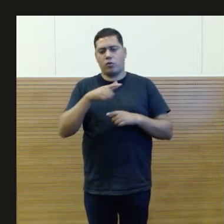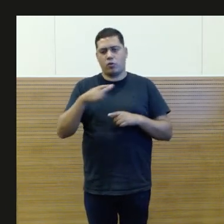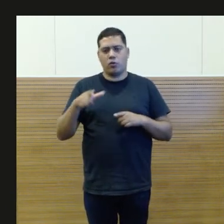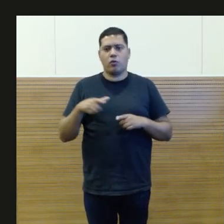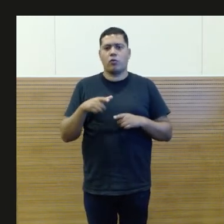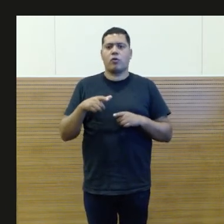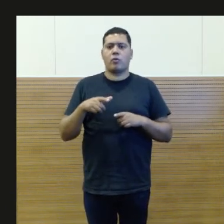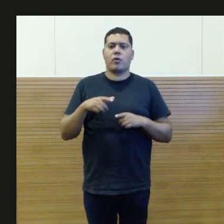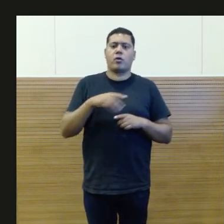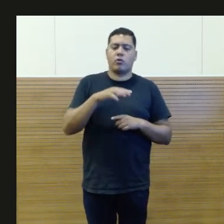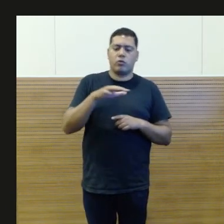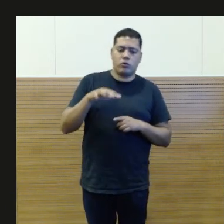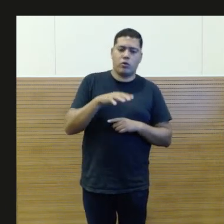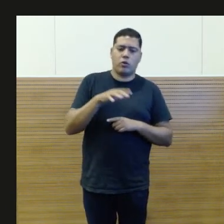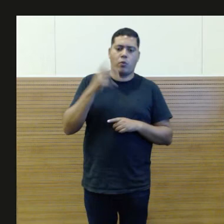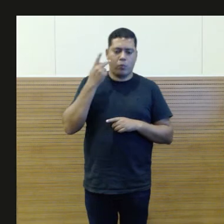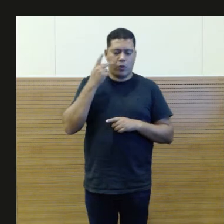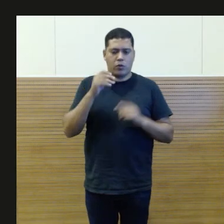been validated